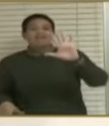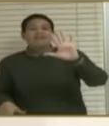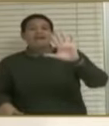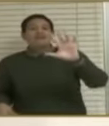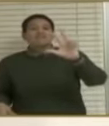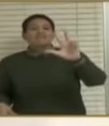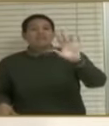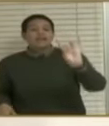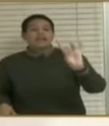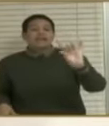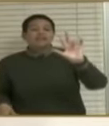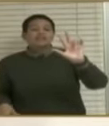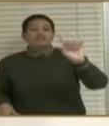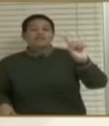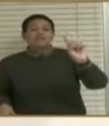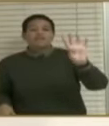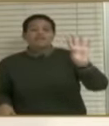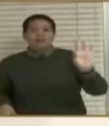538-3149 or